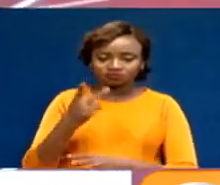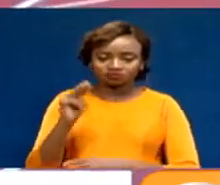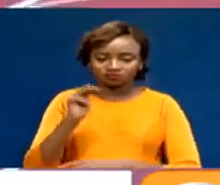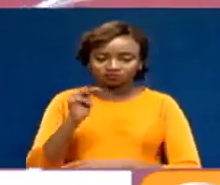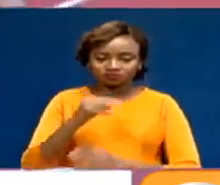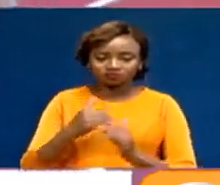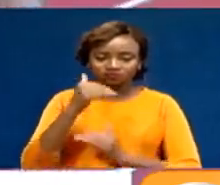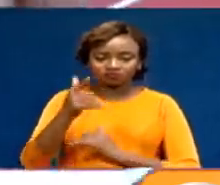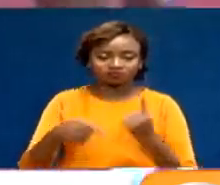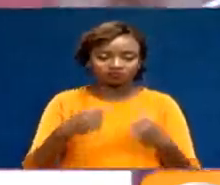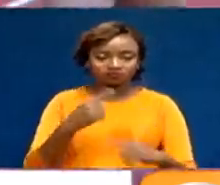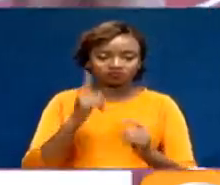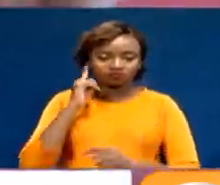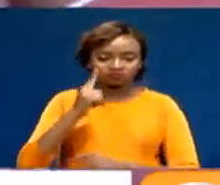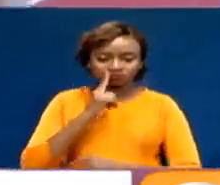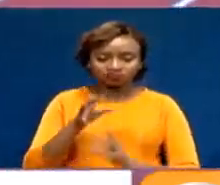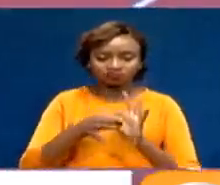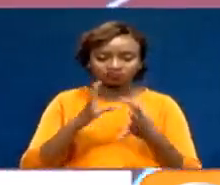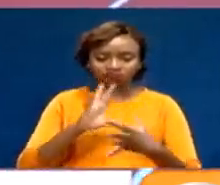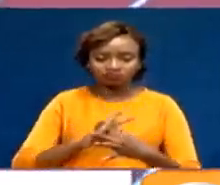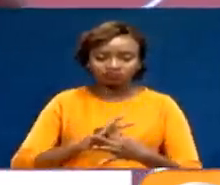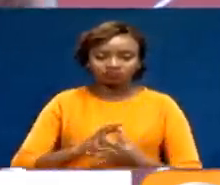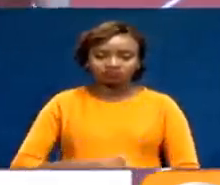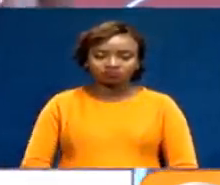next DEAFLYMPICS Games in Japan.